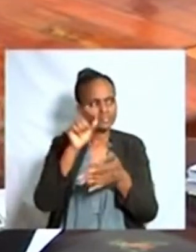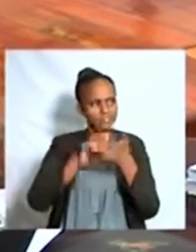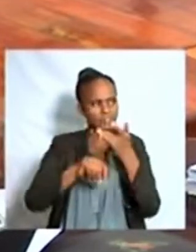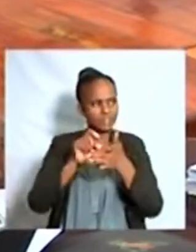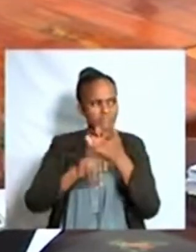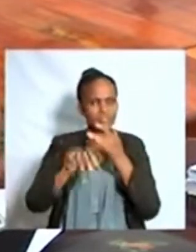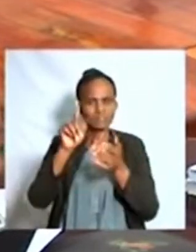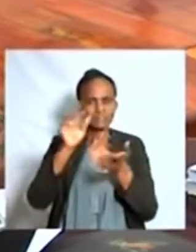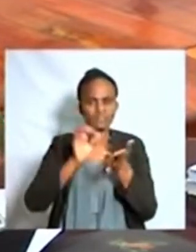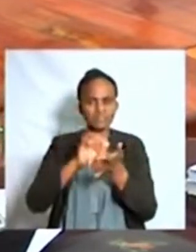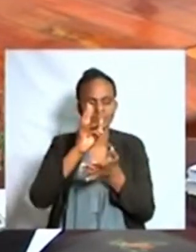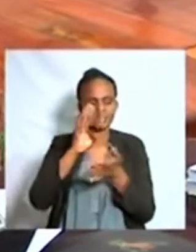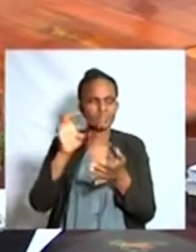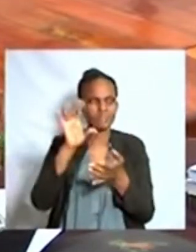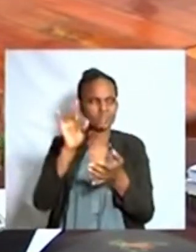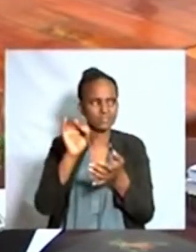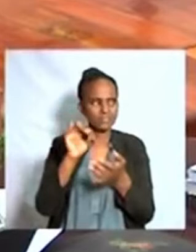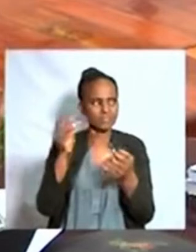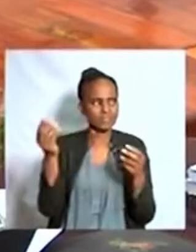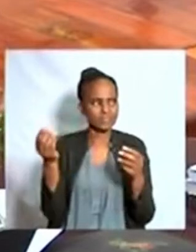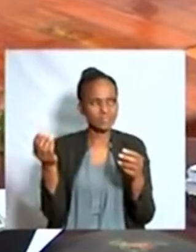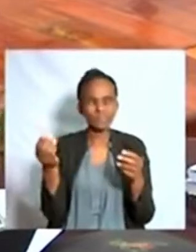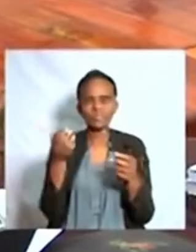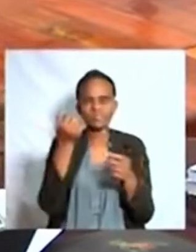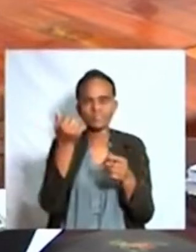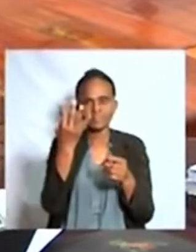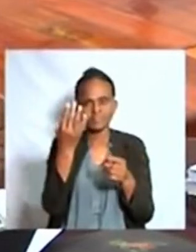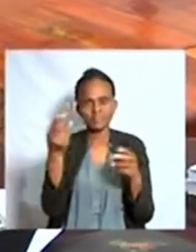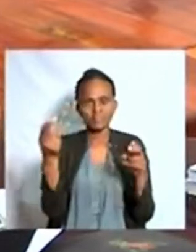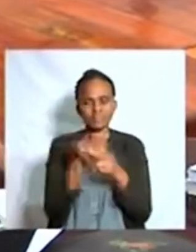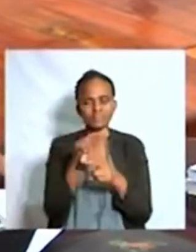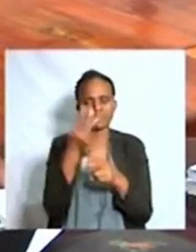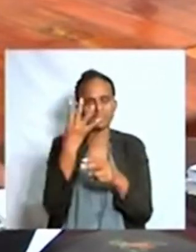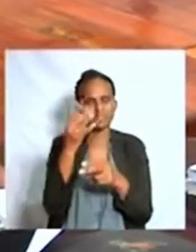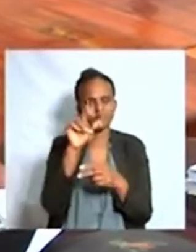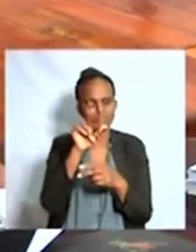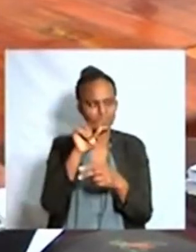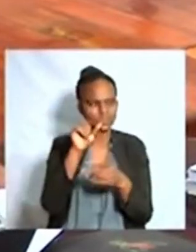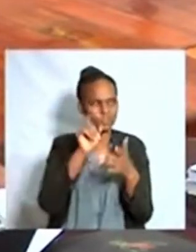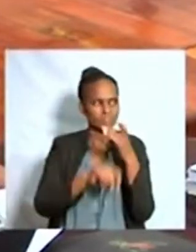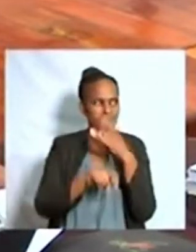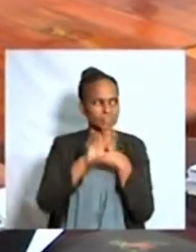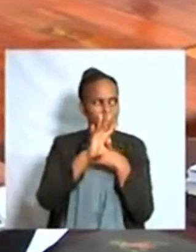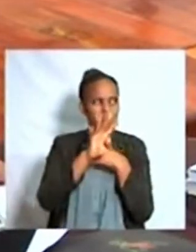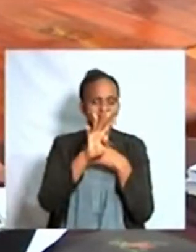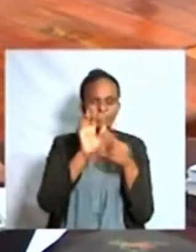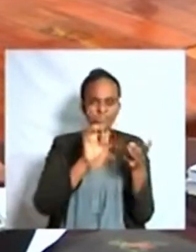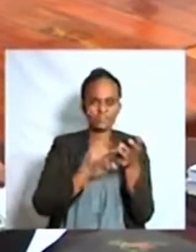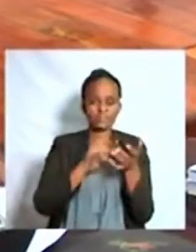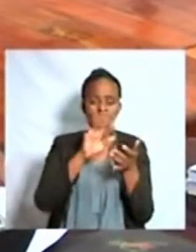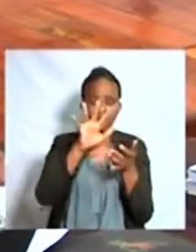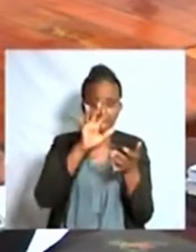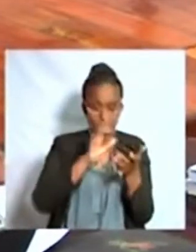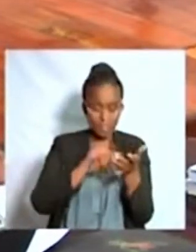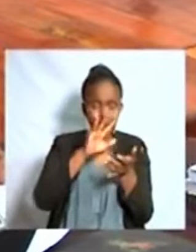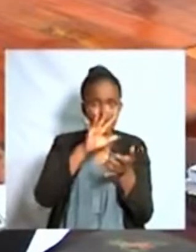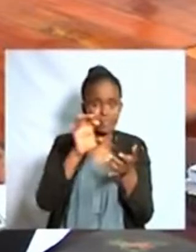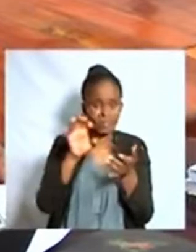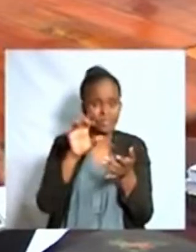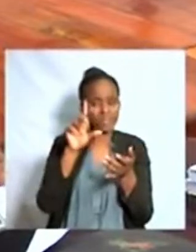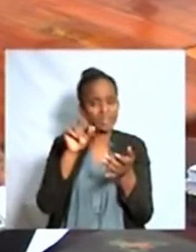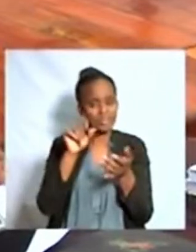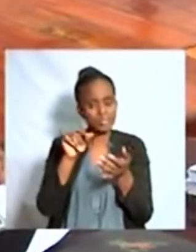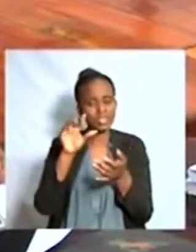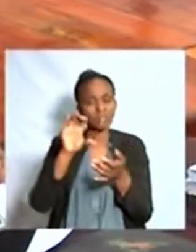1,680, 14 by 420 iron sheets costing 5,580 at Choshi